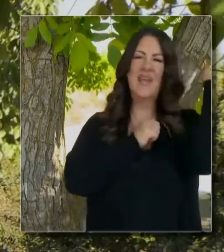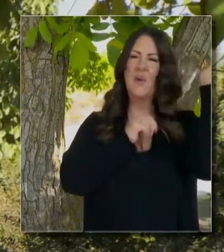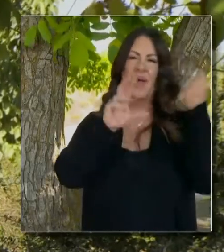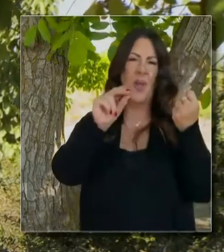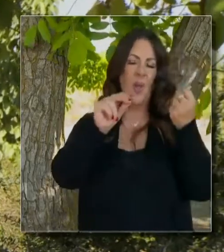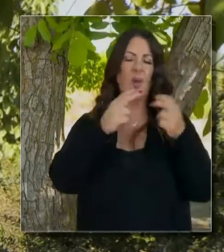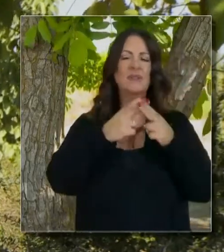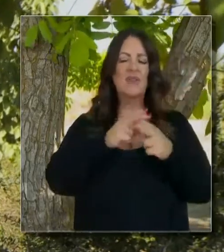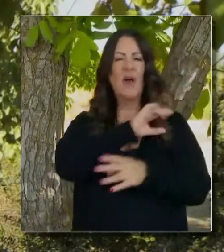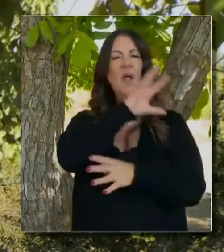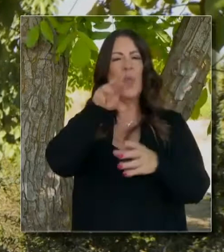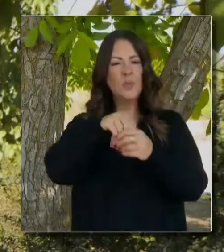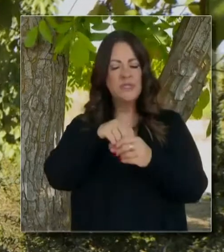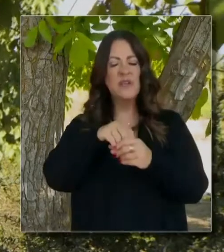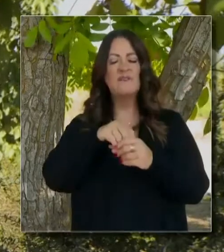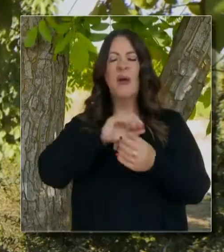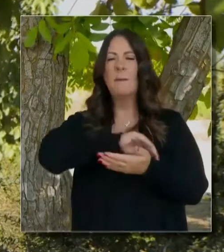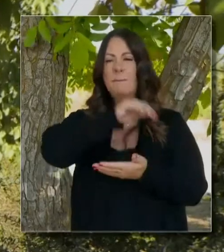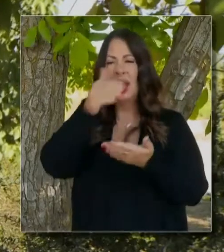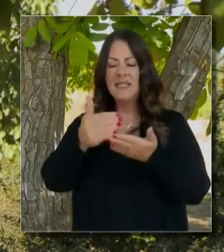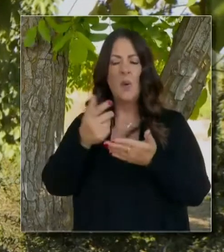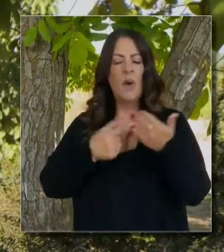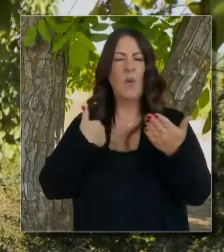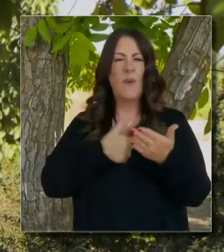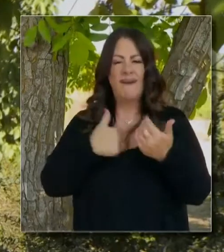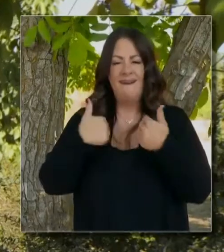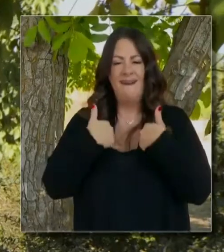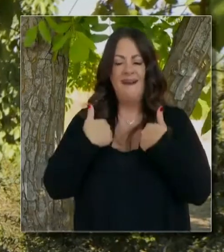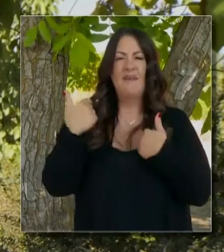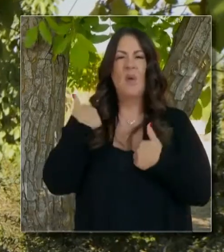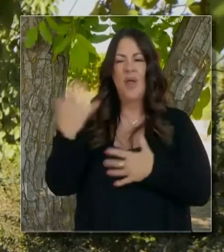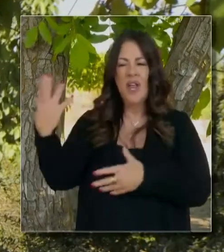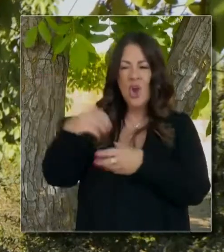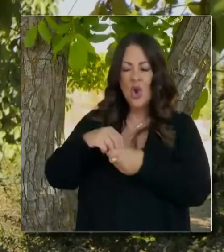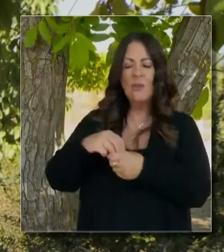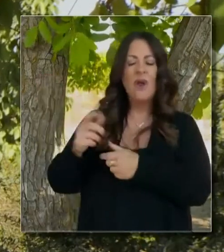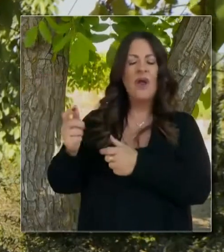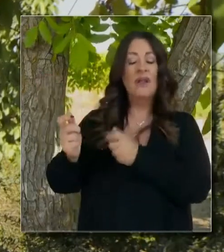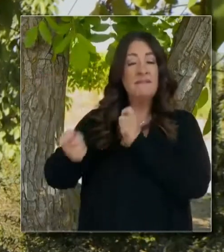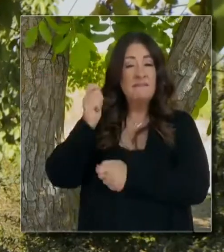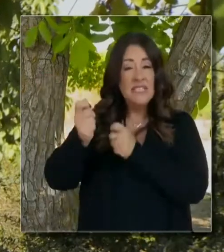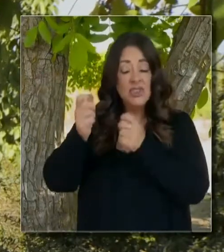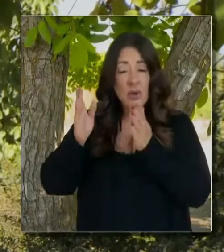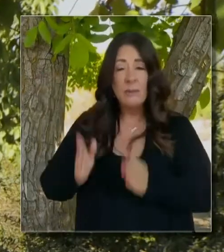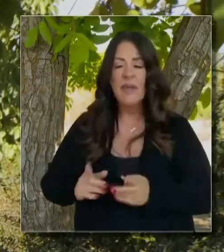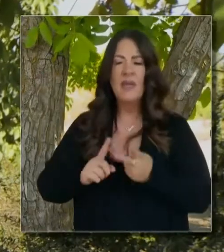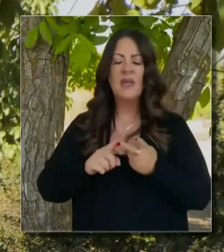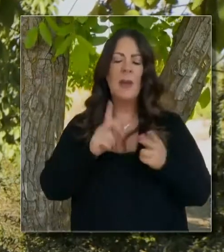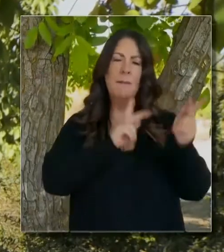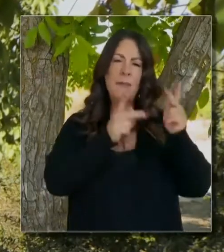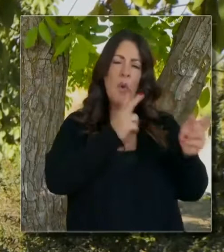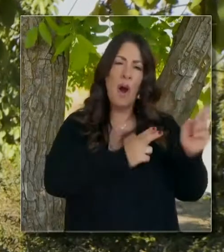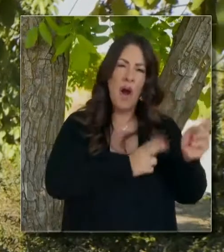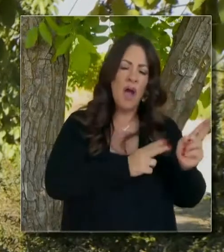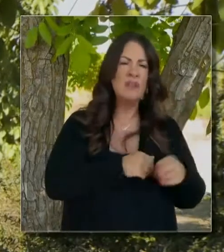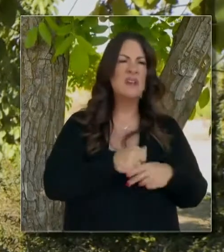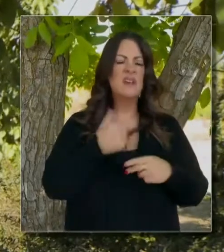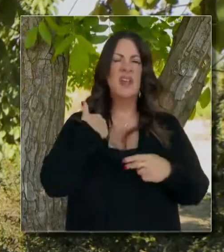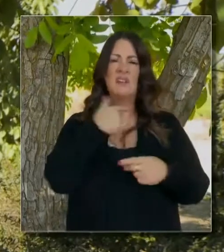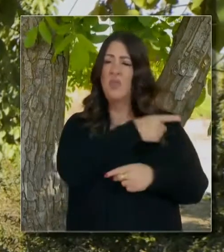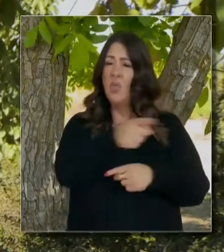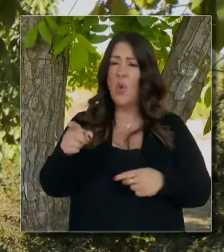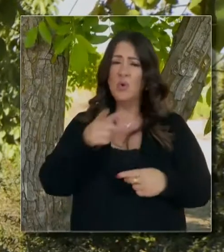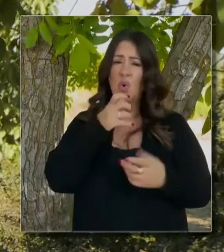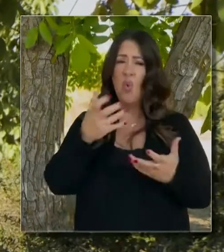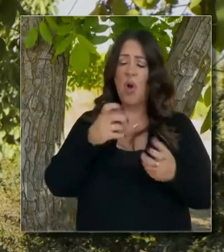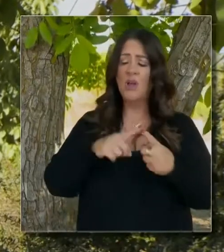about an inclusive, abundant mindset. It's about incorporating our hunters and our fishermen and women. It's about incorporating those that want to